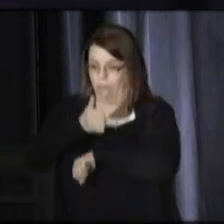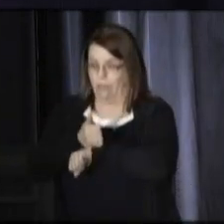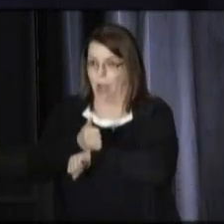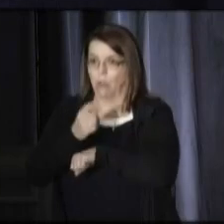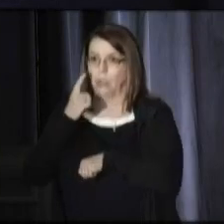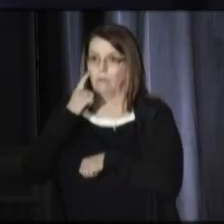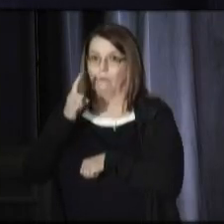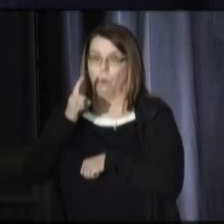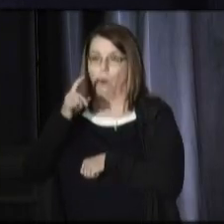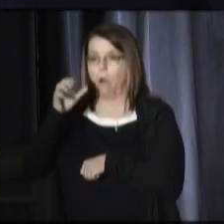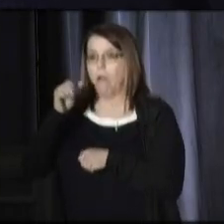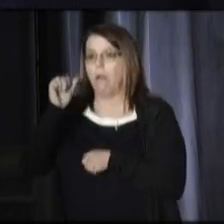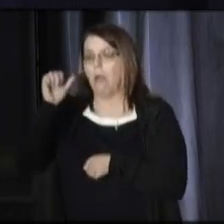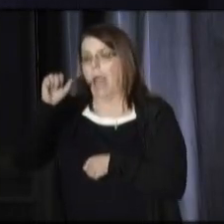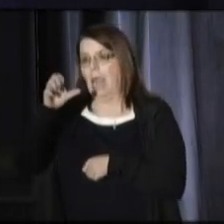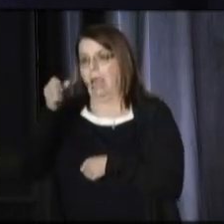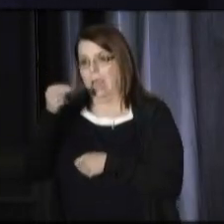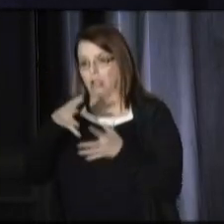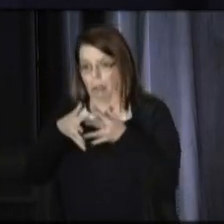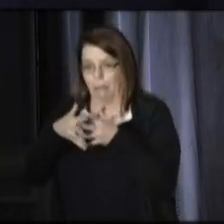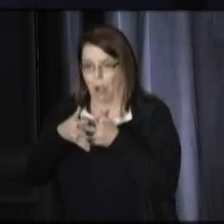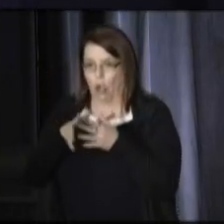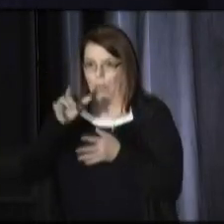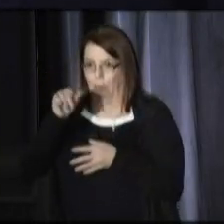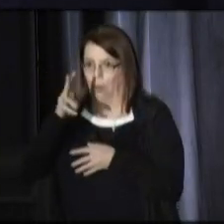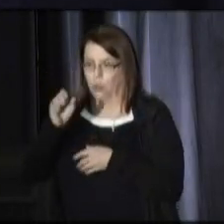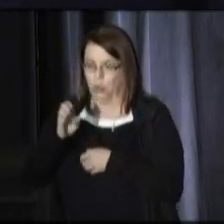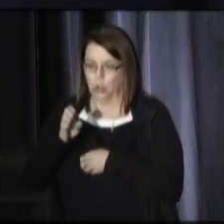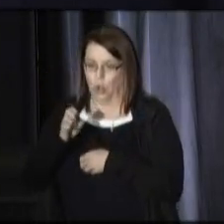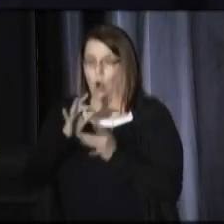wearing an oversized navy suit.